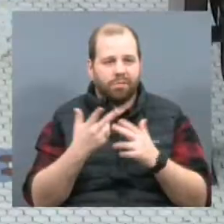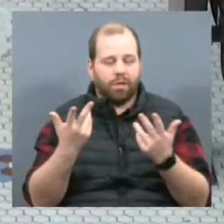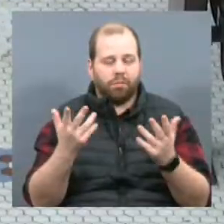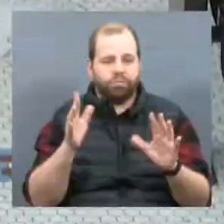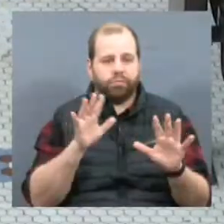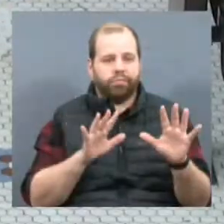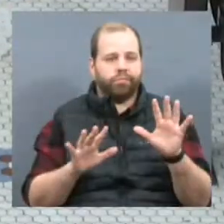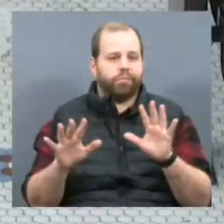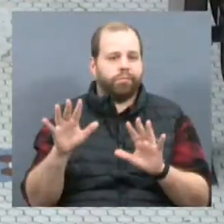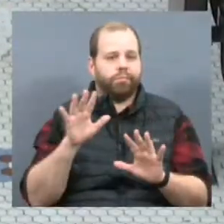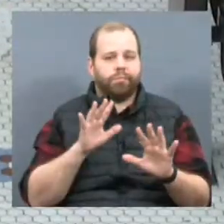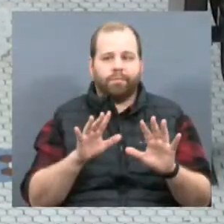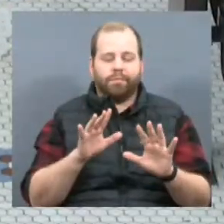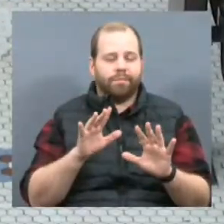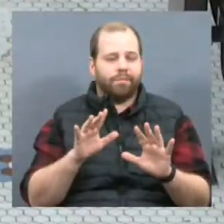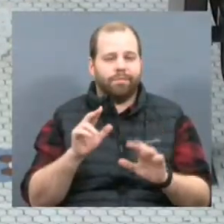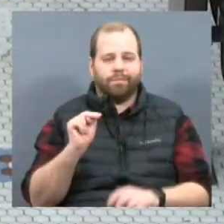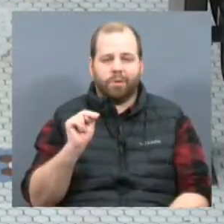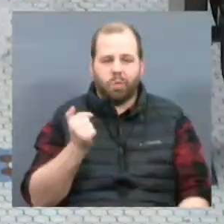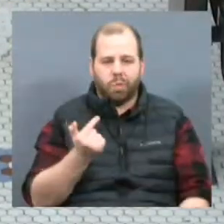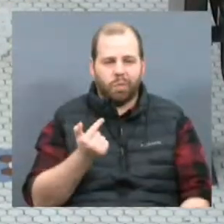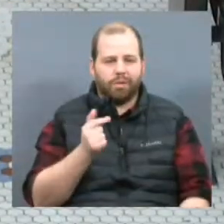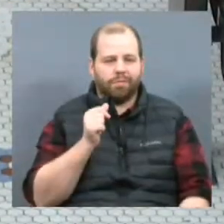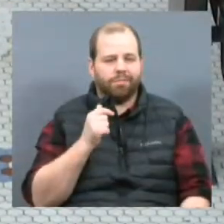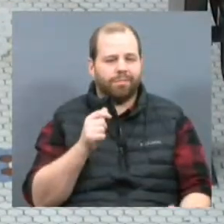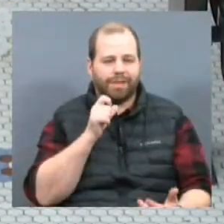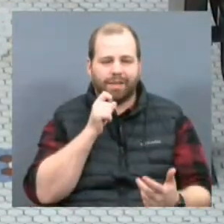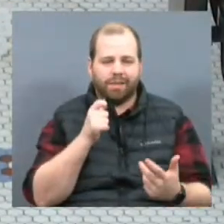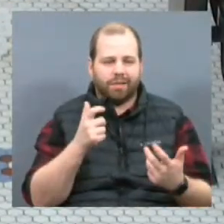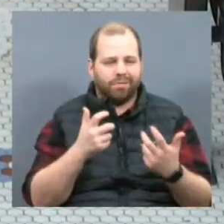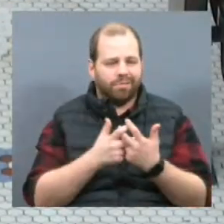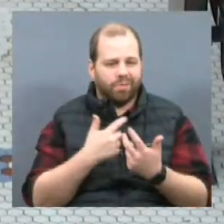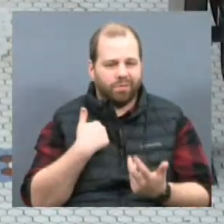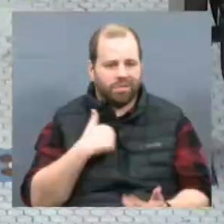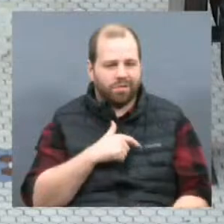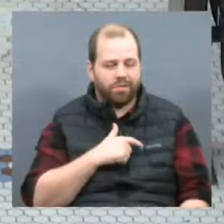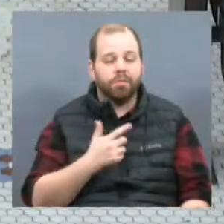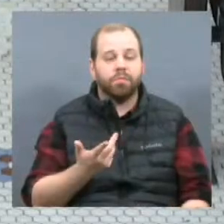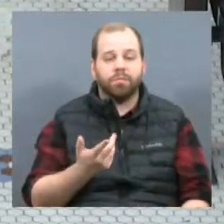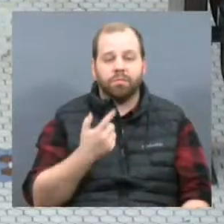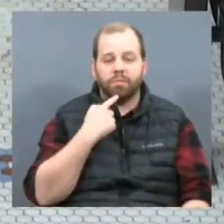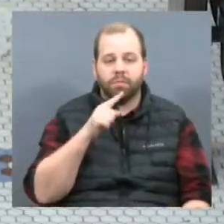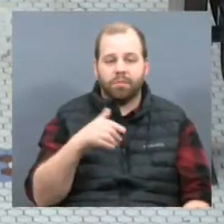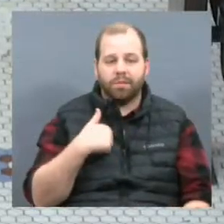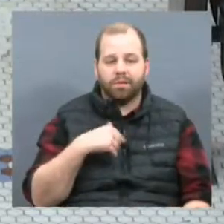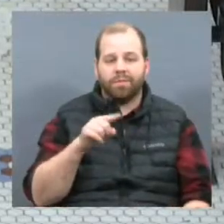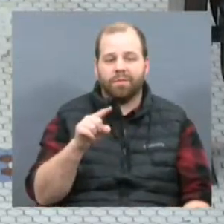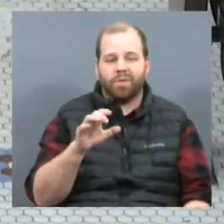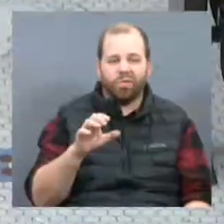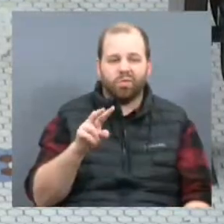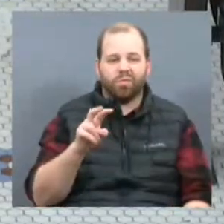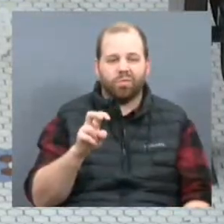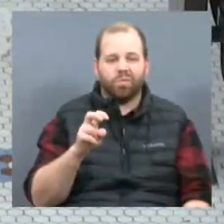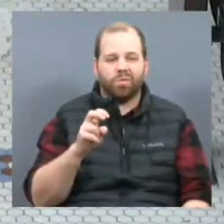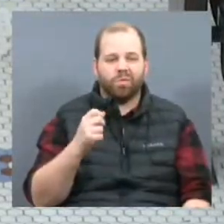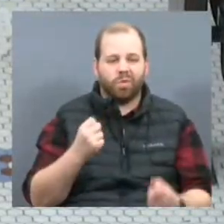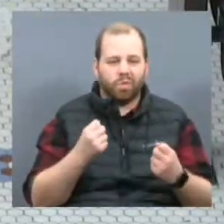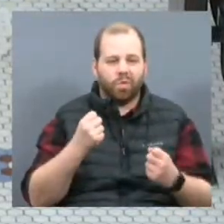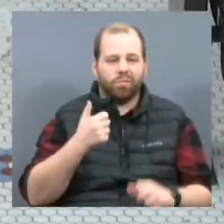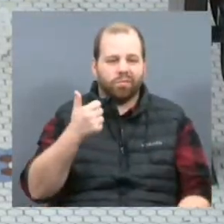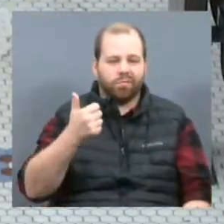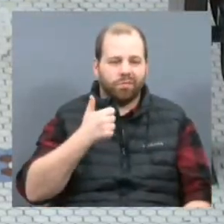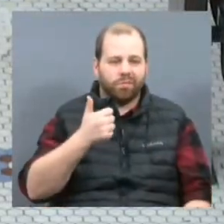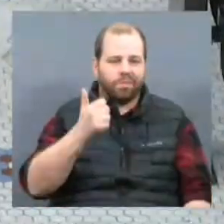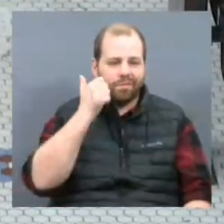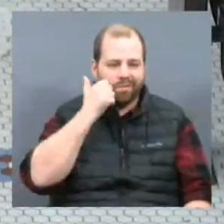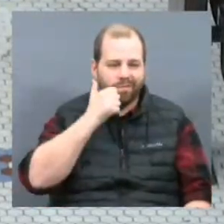totally not going to work for us. We have, like I say, a couple hundred cars in and out of there every day, 250 students.